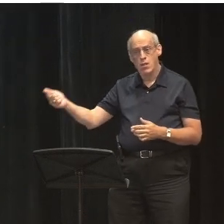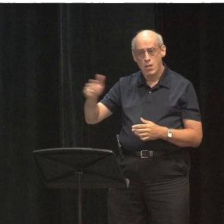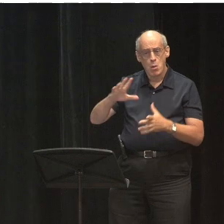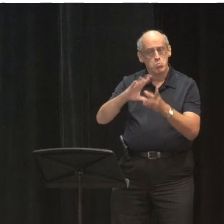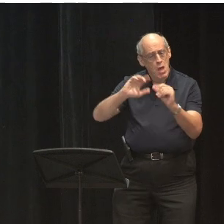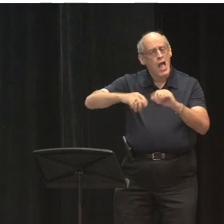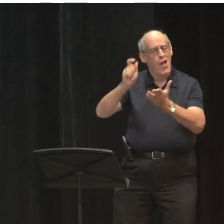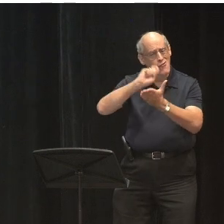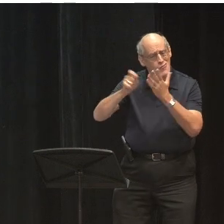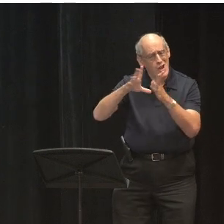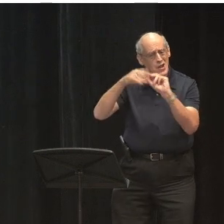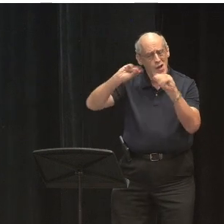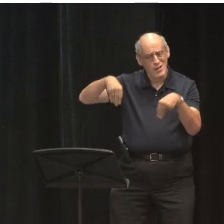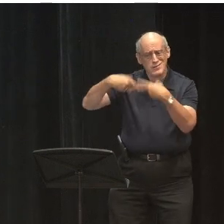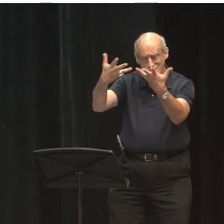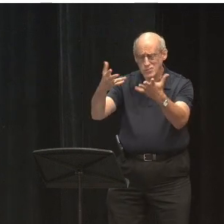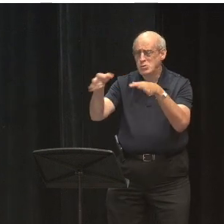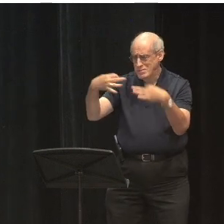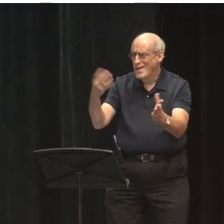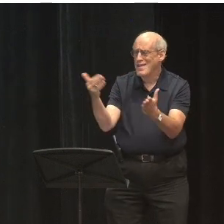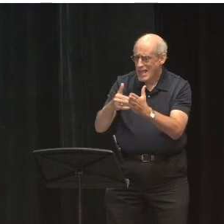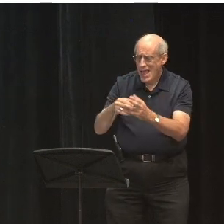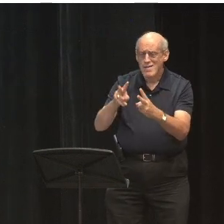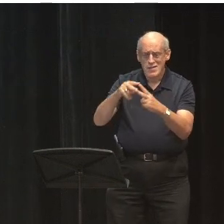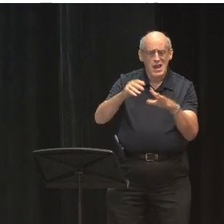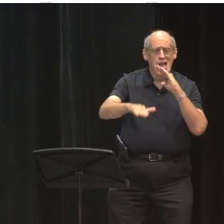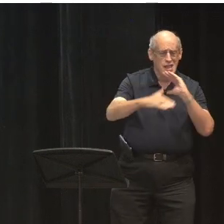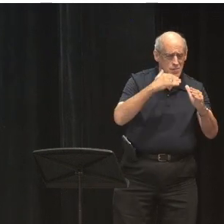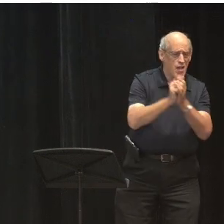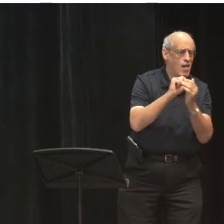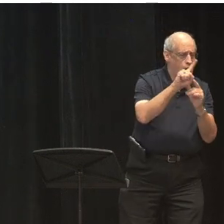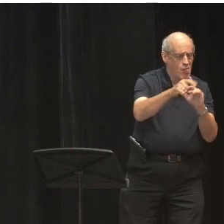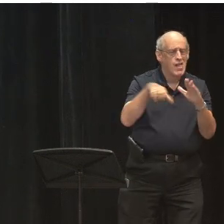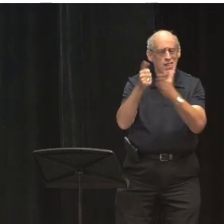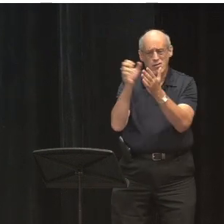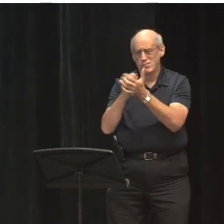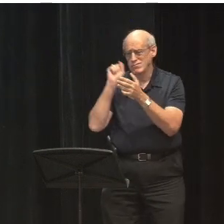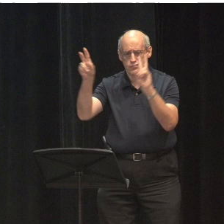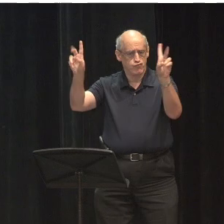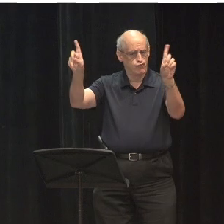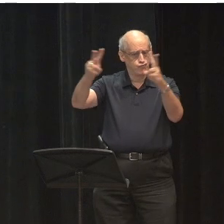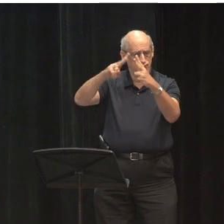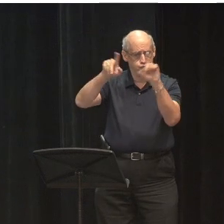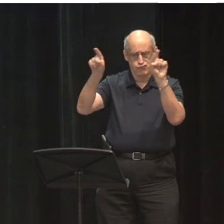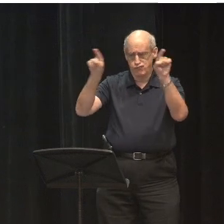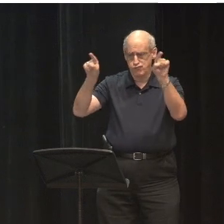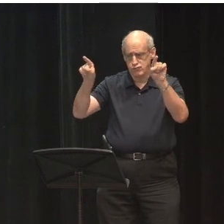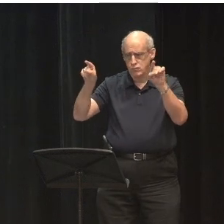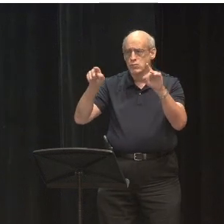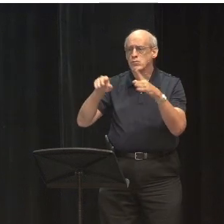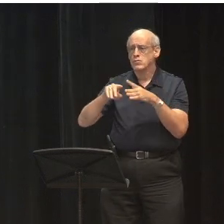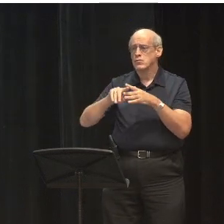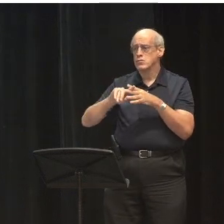writing, whether you want to do it via mail or you want to do it via email. And we will